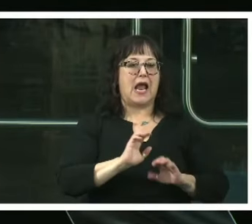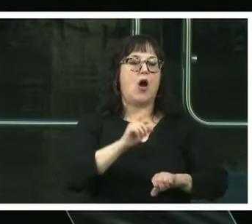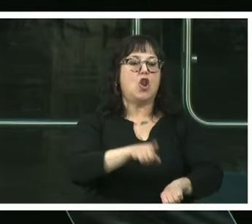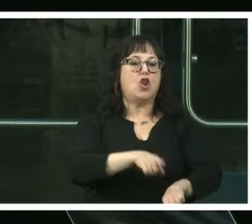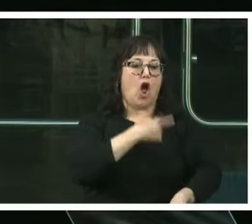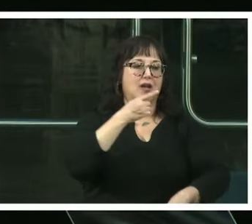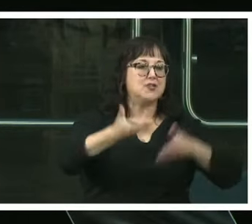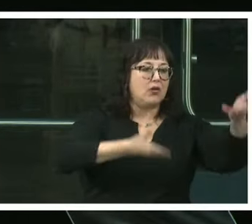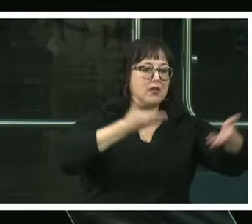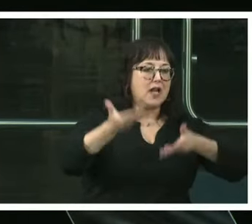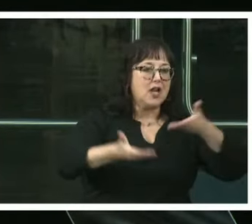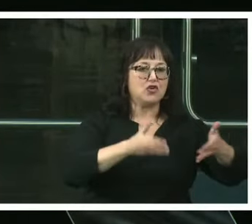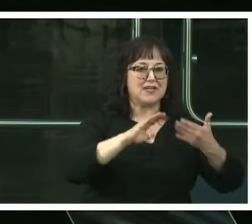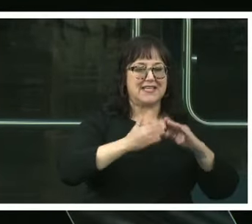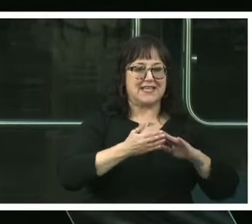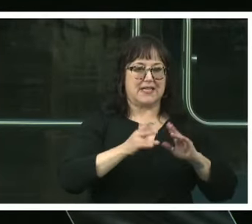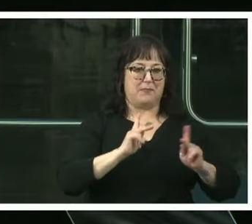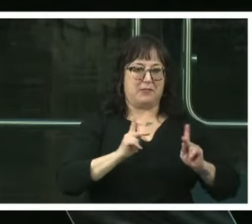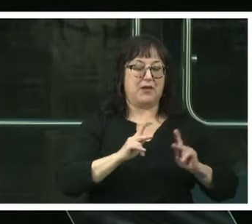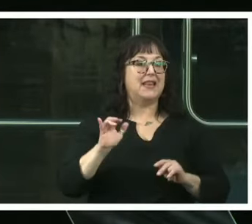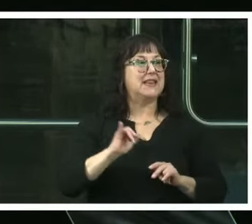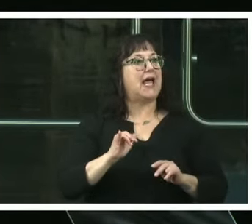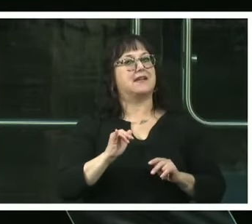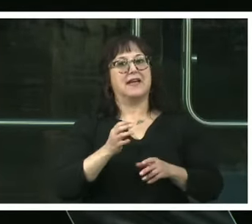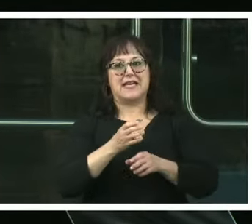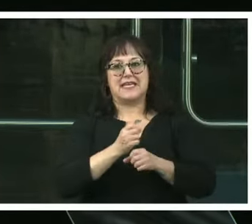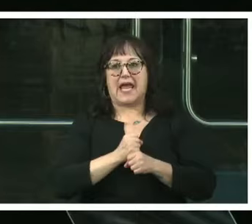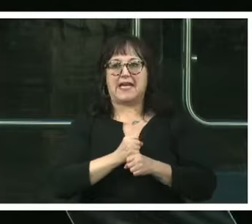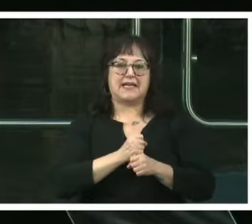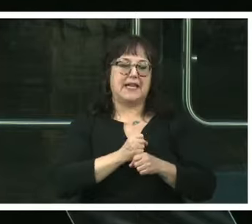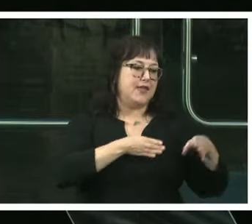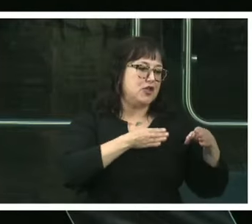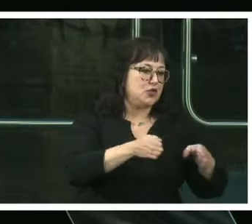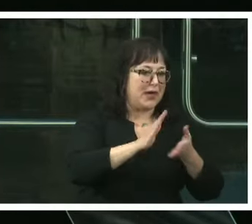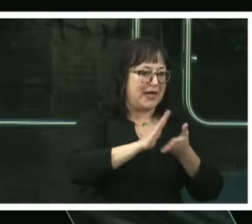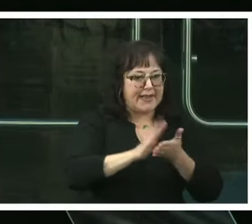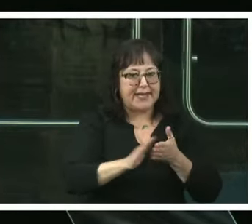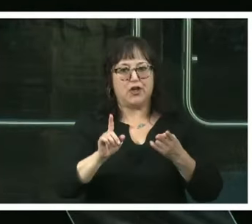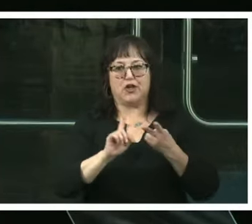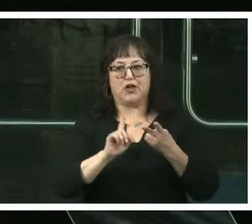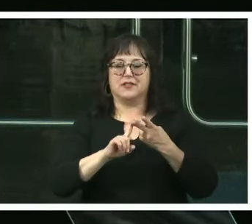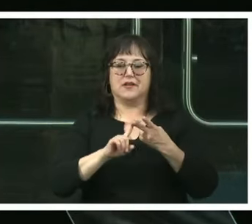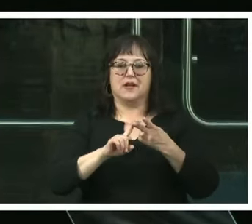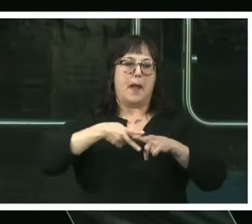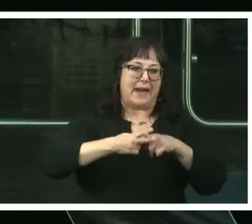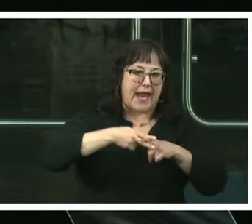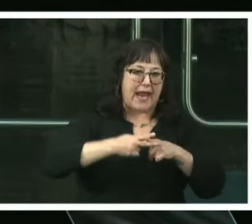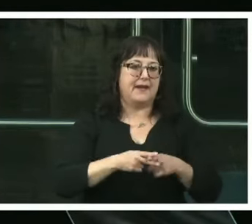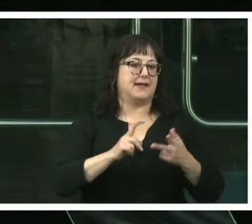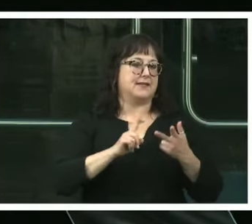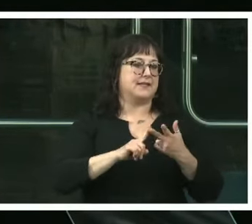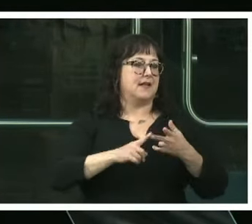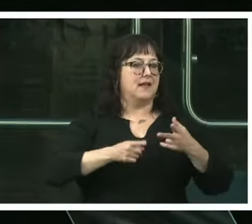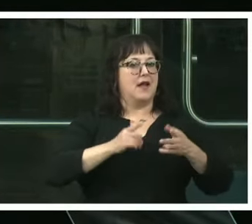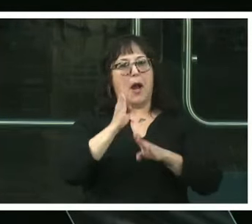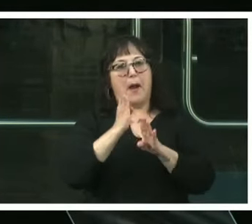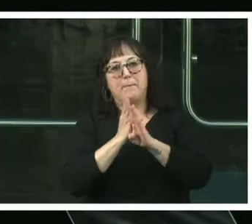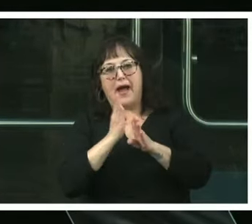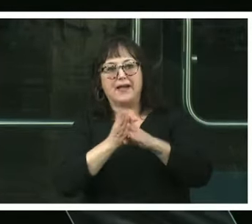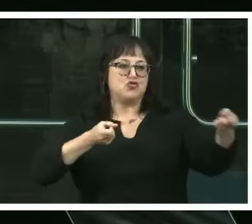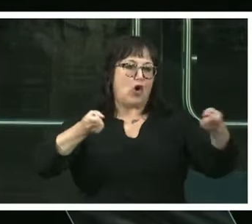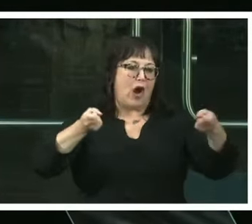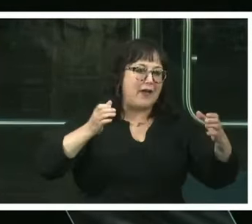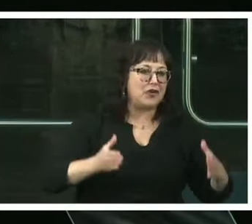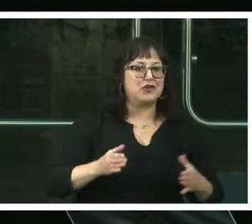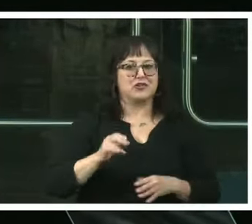That means getting our mechanics, street cleaners, nurses, bus drivers and gardeners, our union workers, on the job